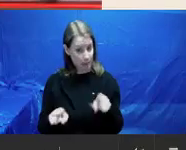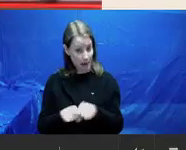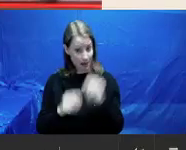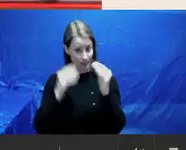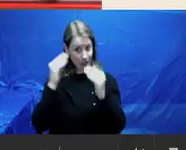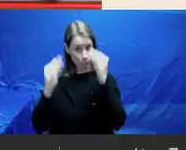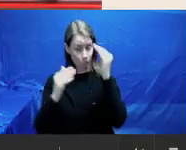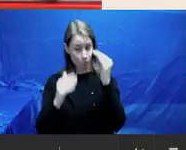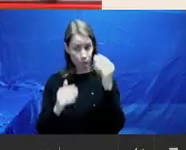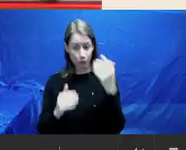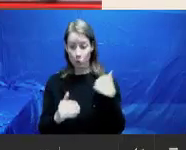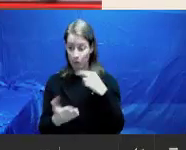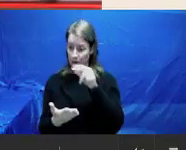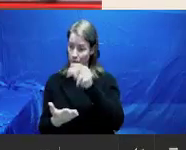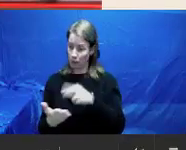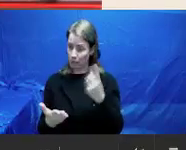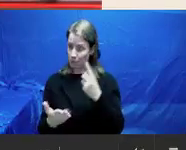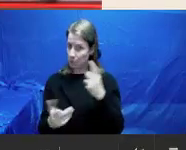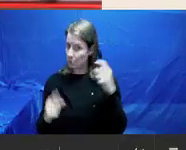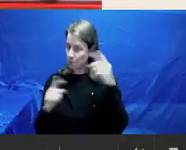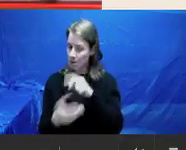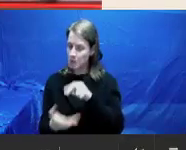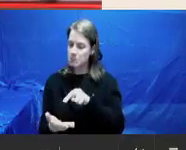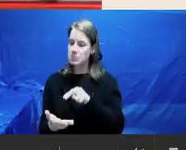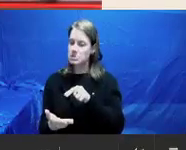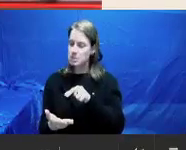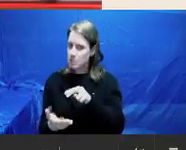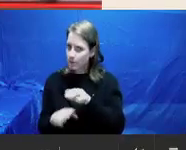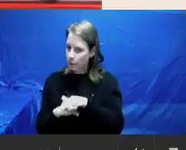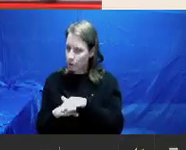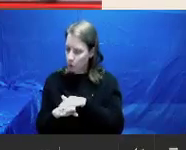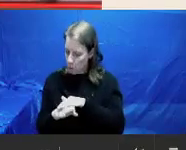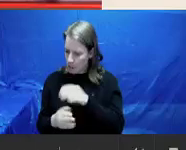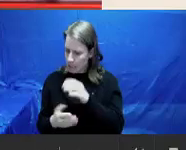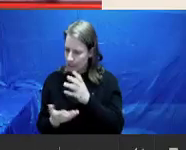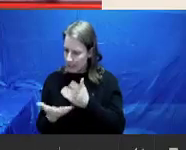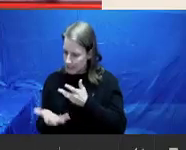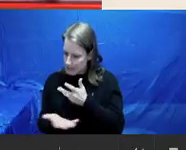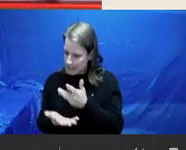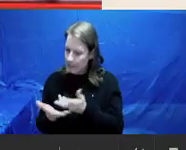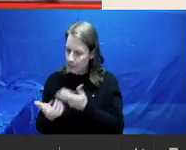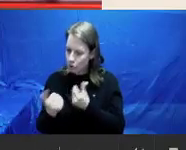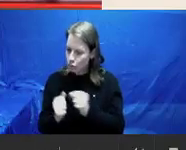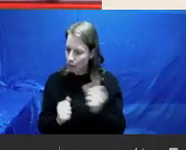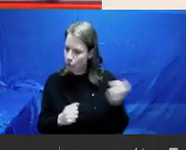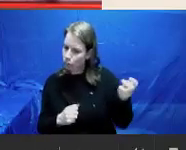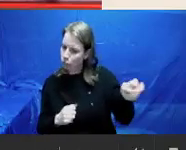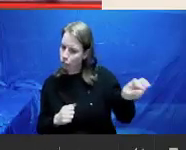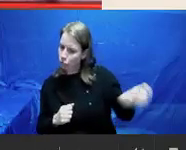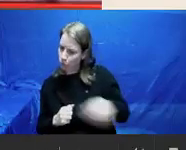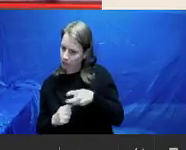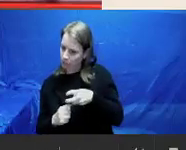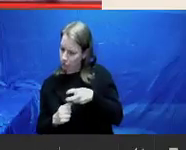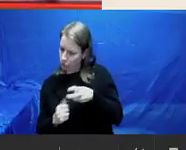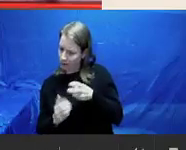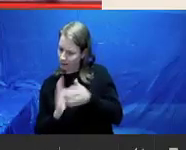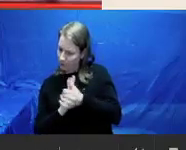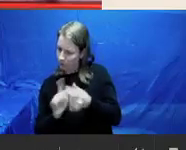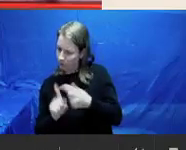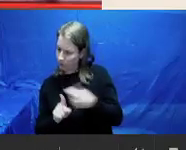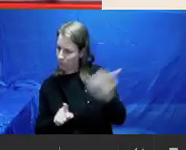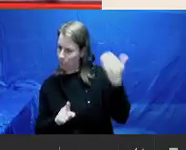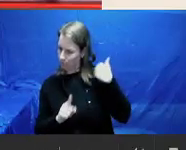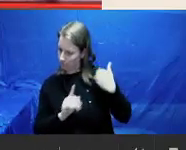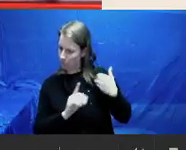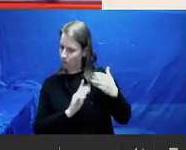transfer some of those skills. So when we think about approaching a text, We want to make sure that we are teaching our students